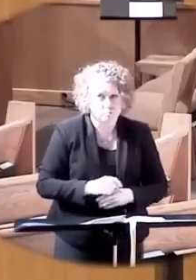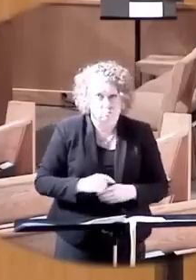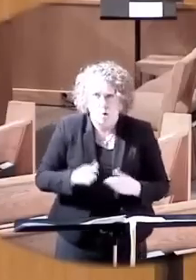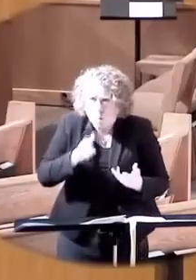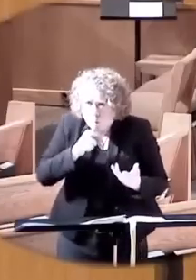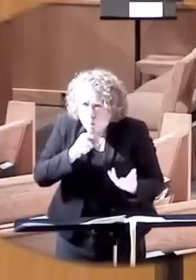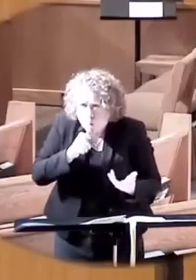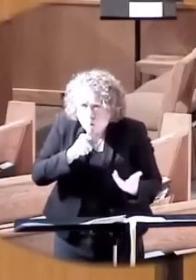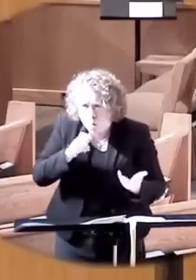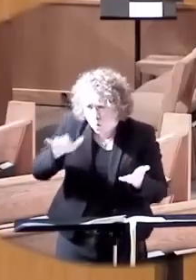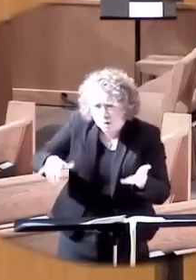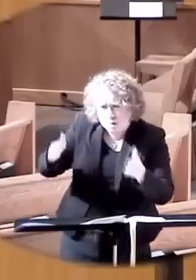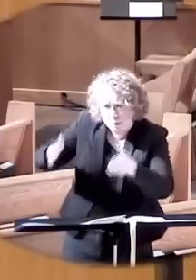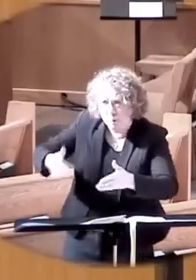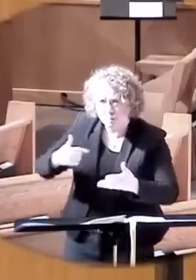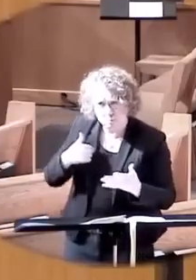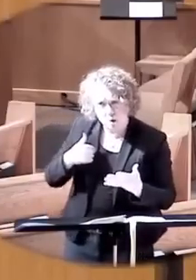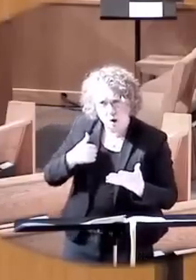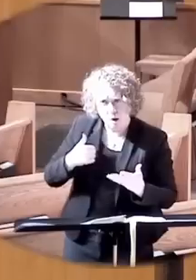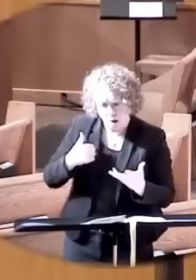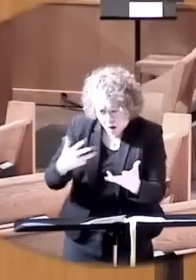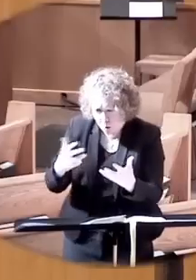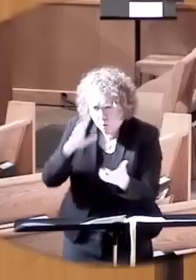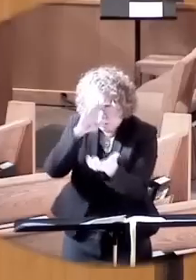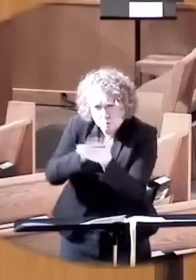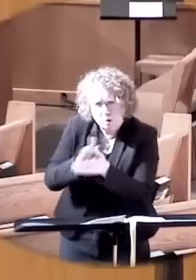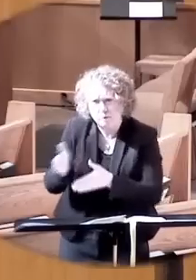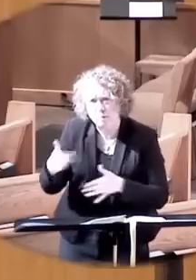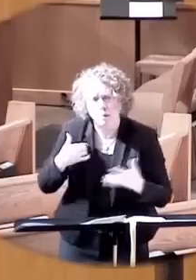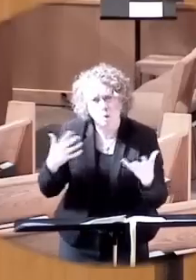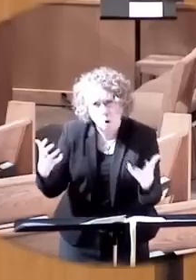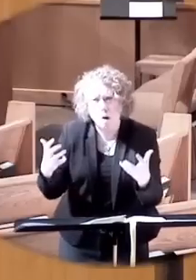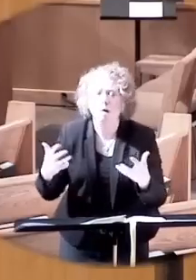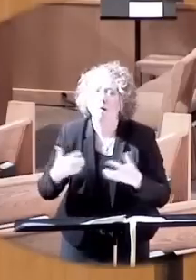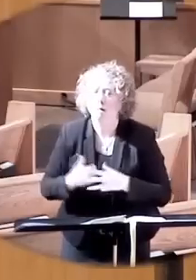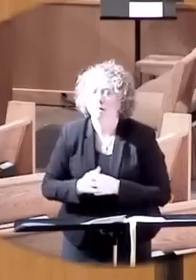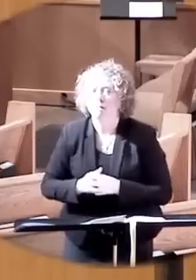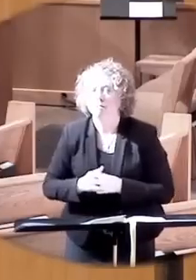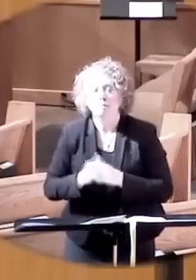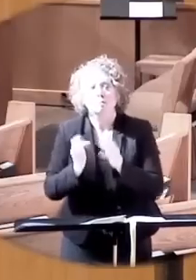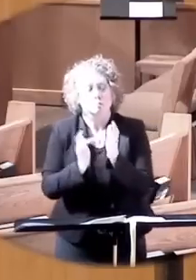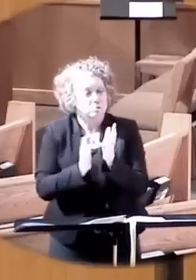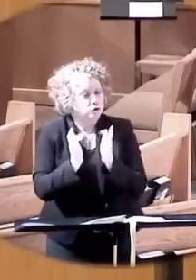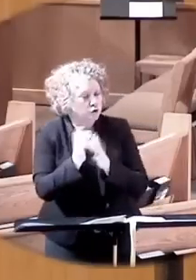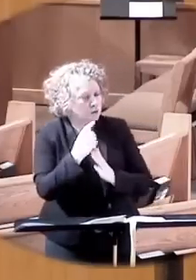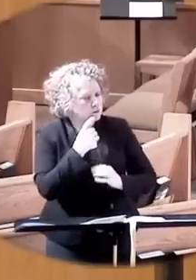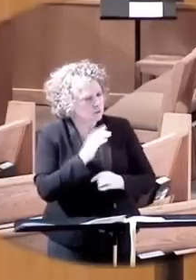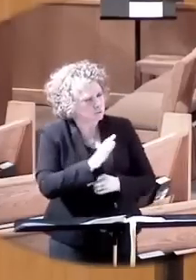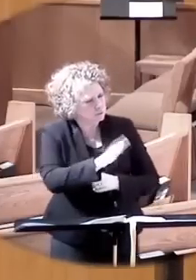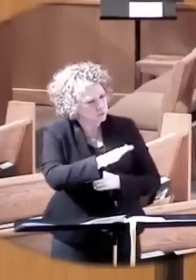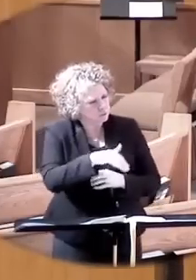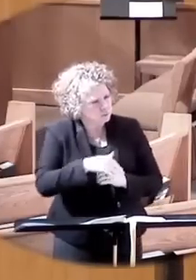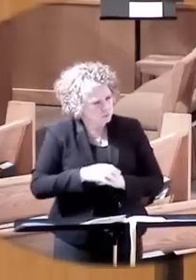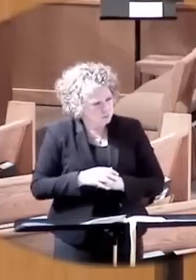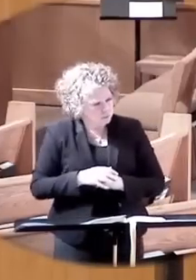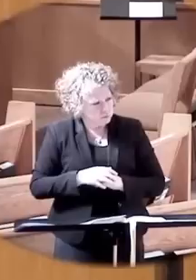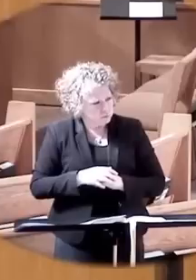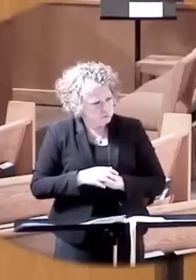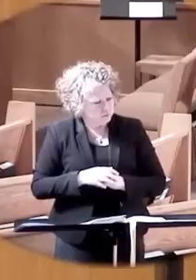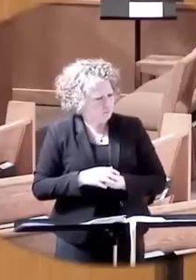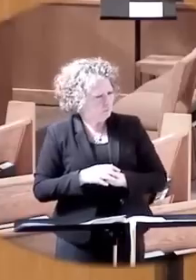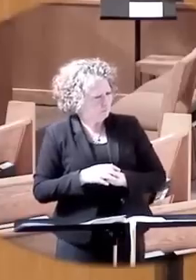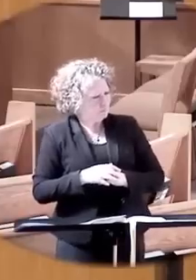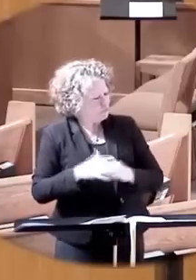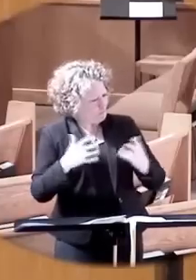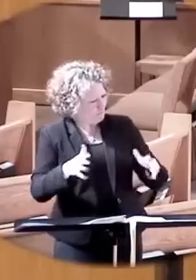he, sir, that I may believe in him?" Jesus said to him, "You